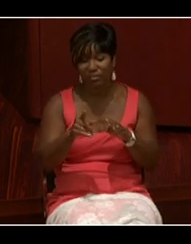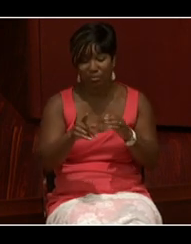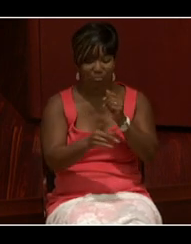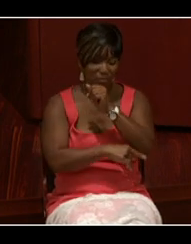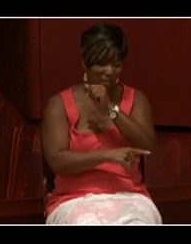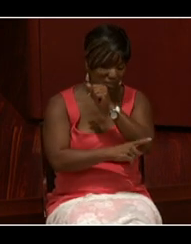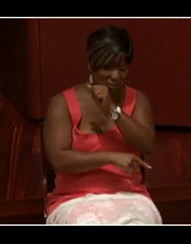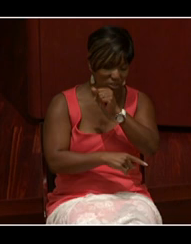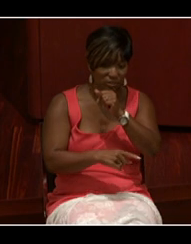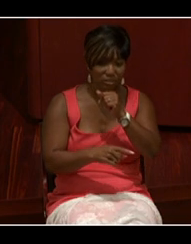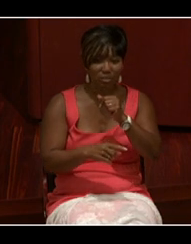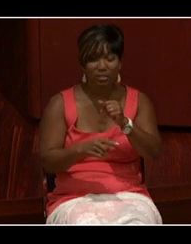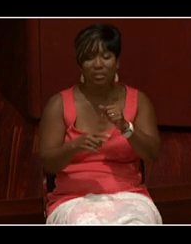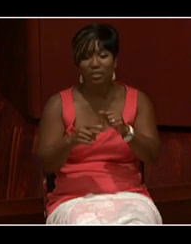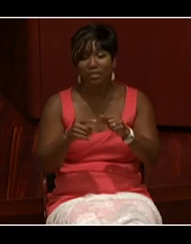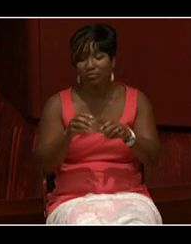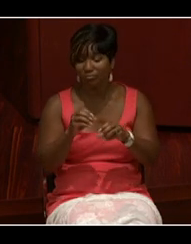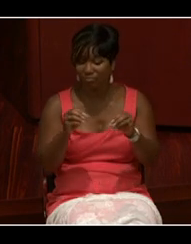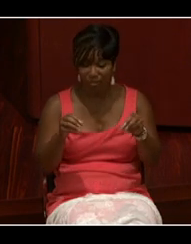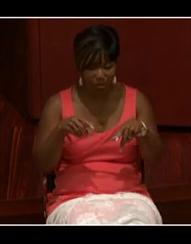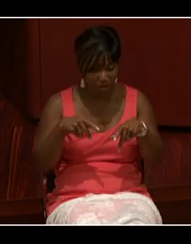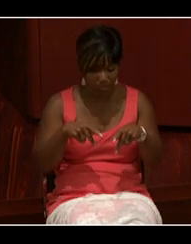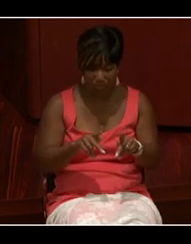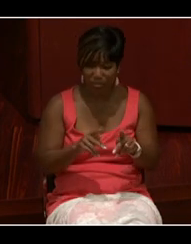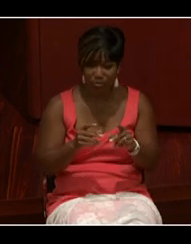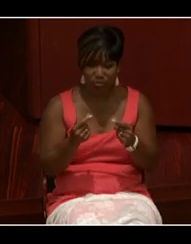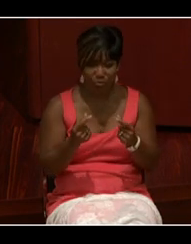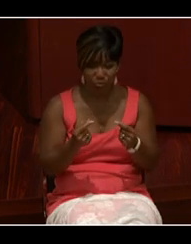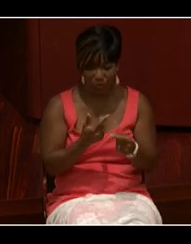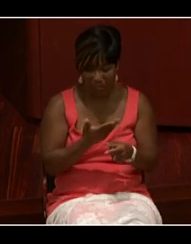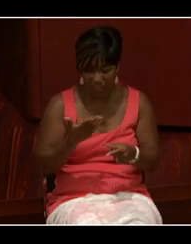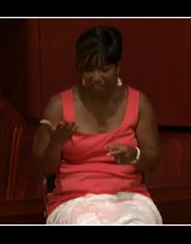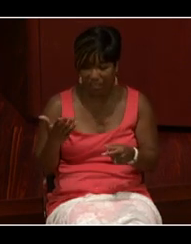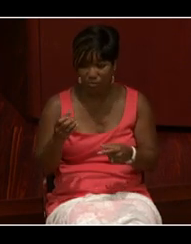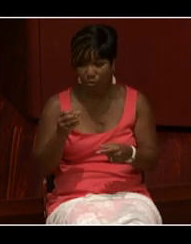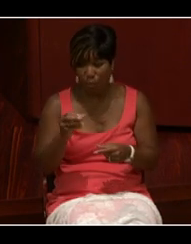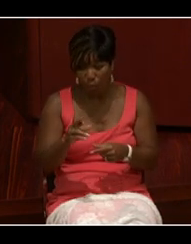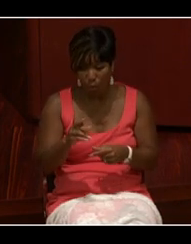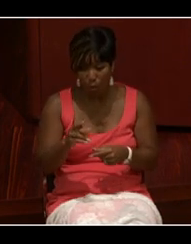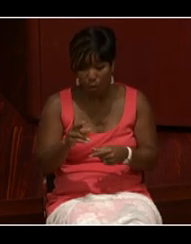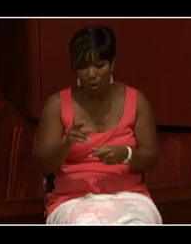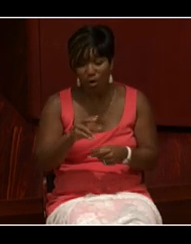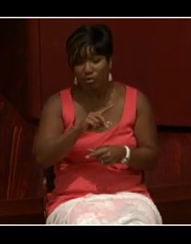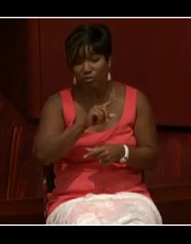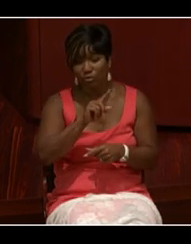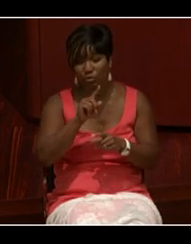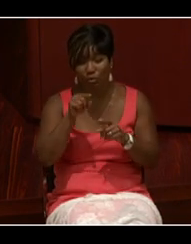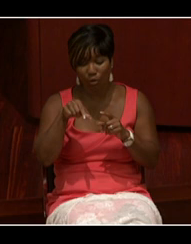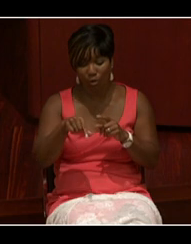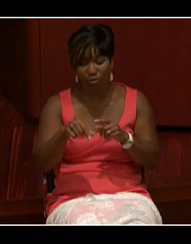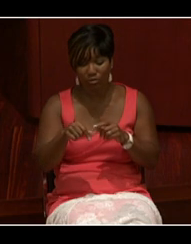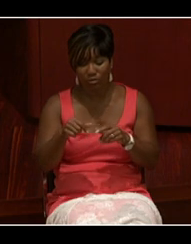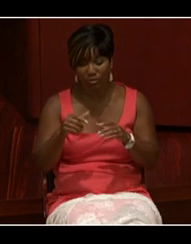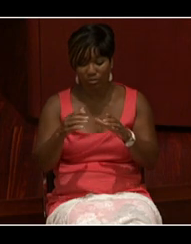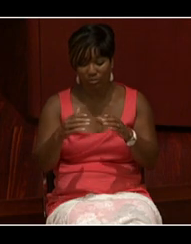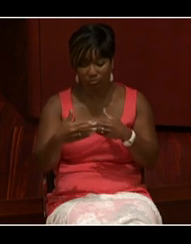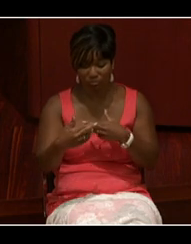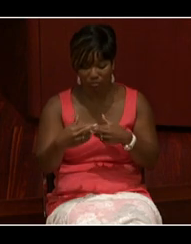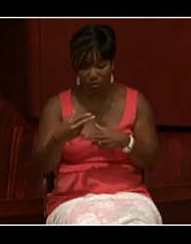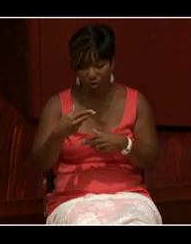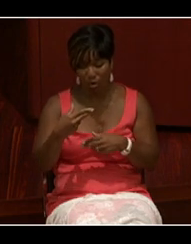you, sometimes having privileges taken away or even being sent to solitary confinement, what they term as the